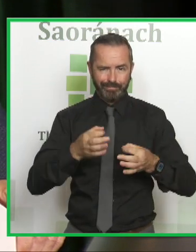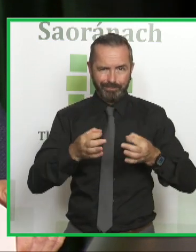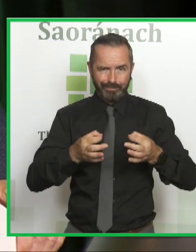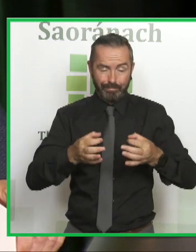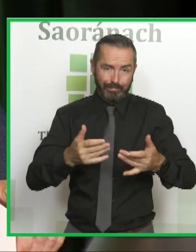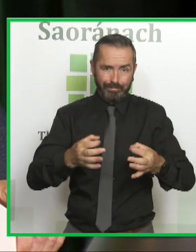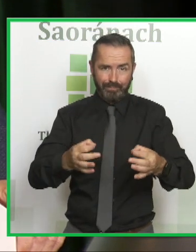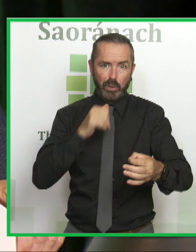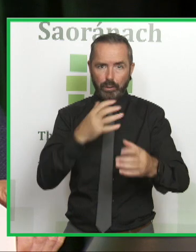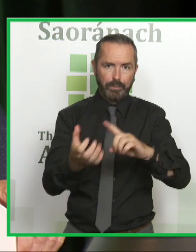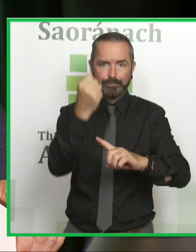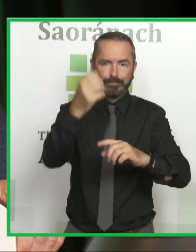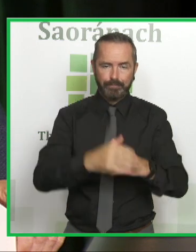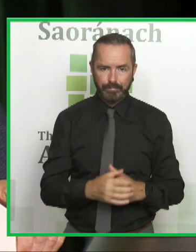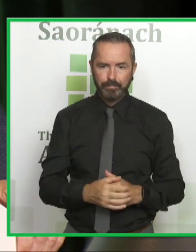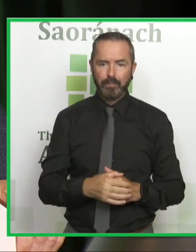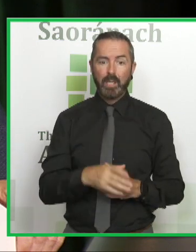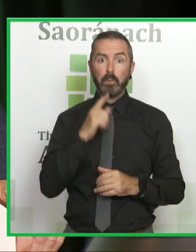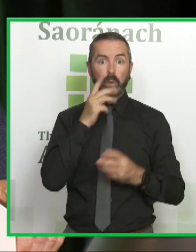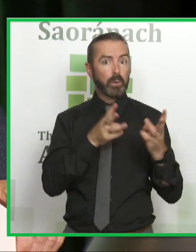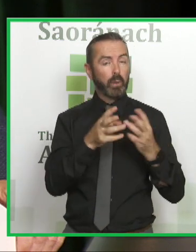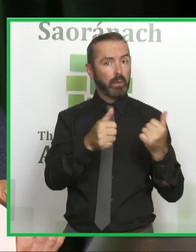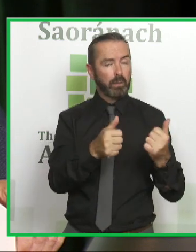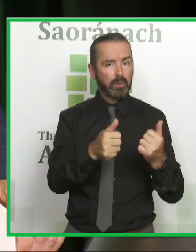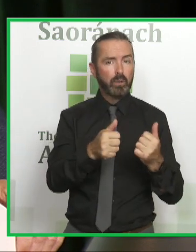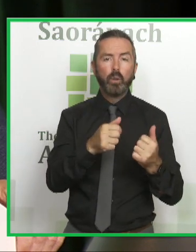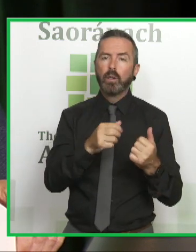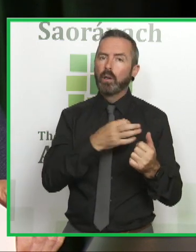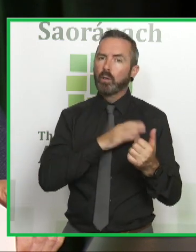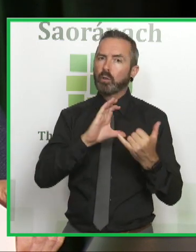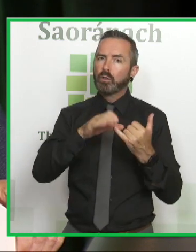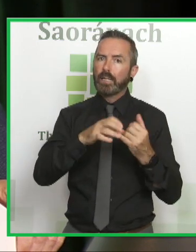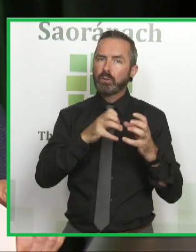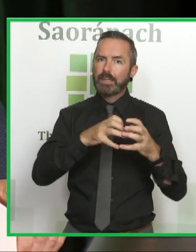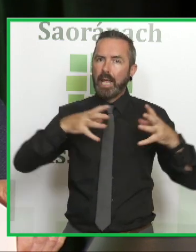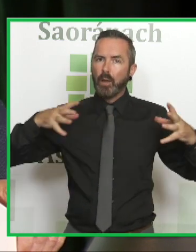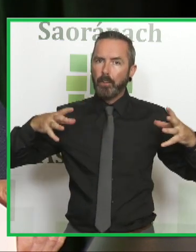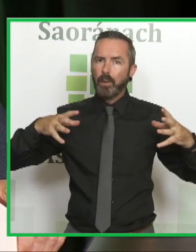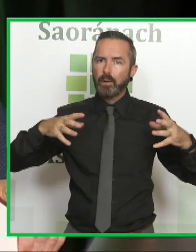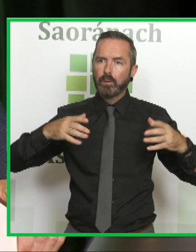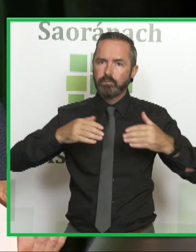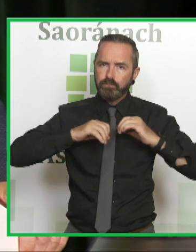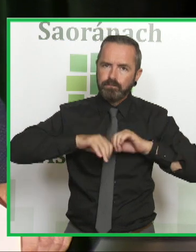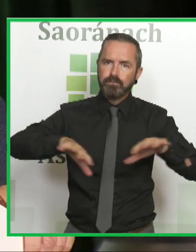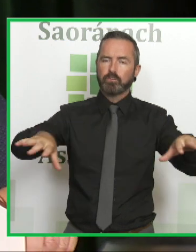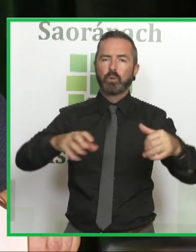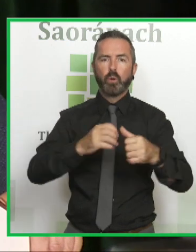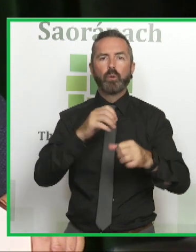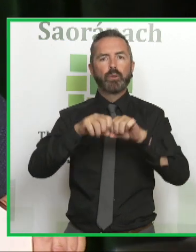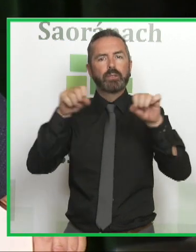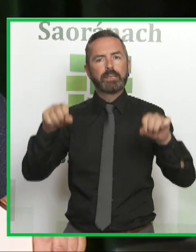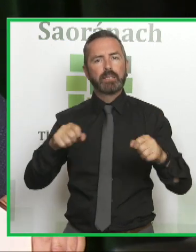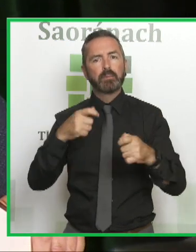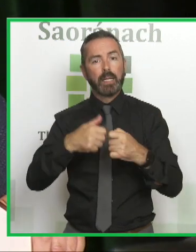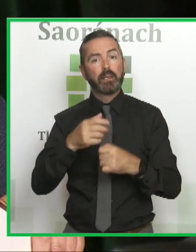those innovations that we saw, there is a real opportunity to scale up, ramp up and roll out further that will have benefits and have